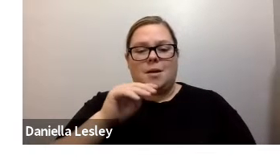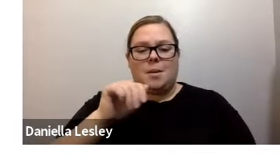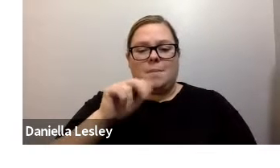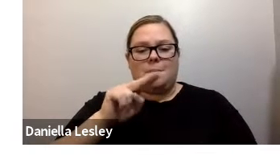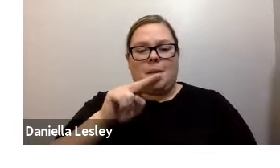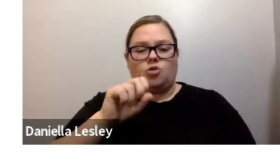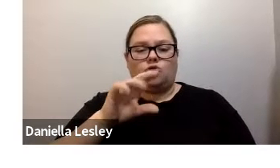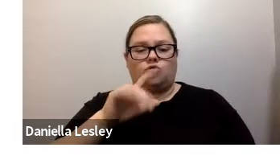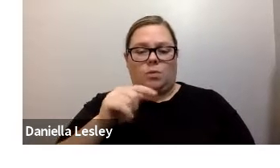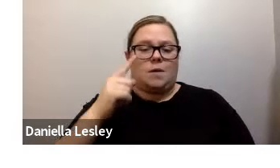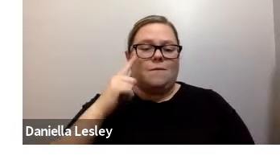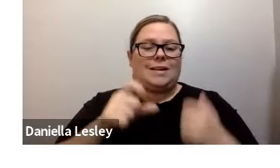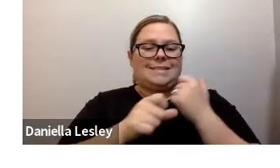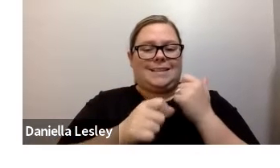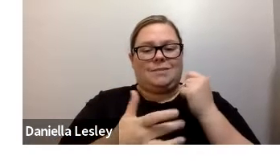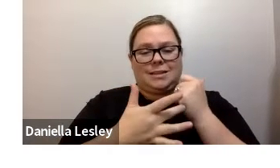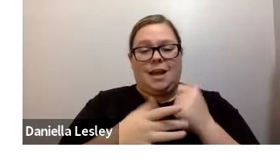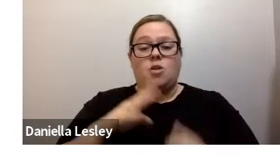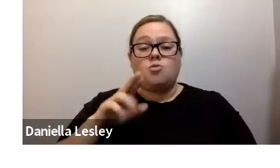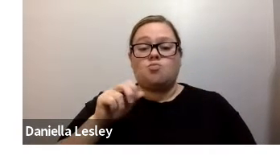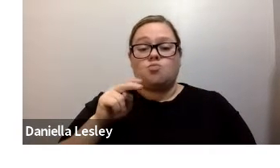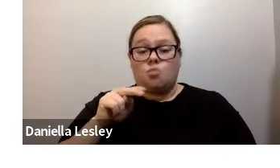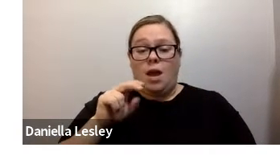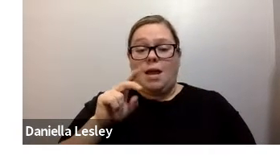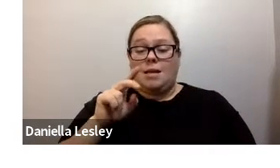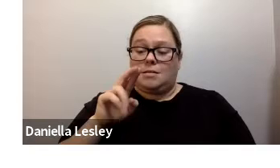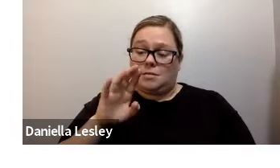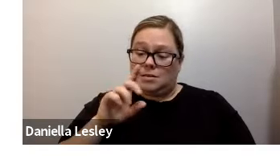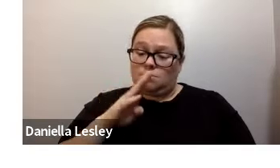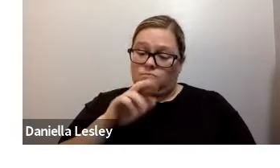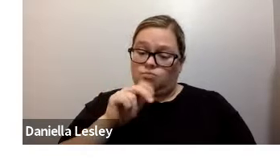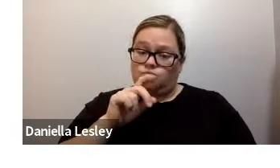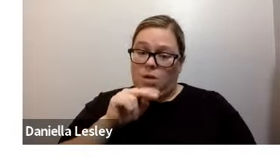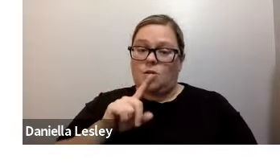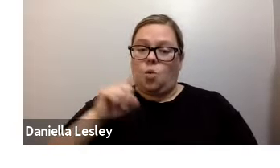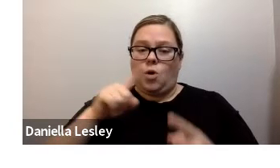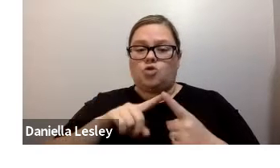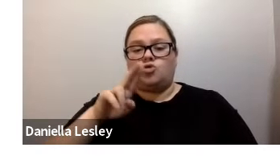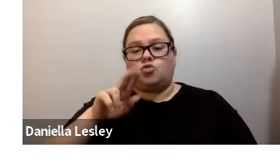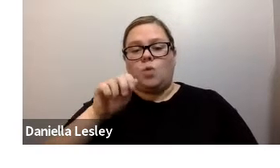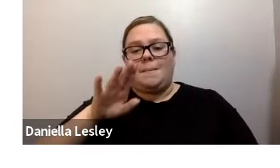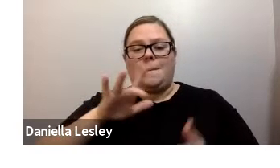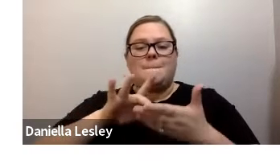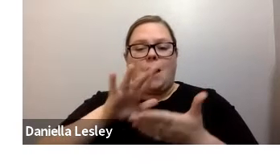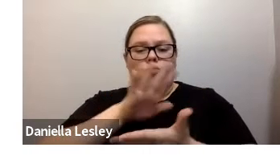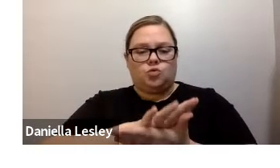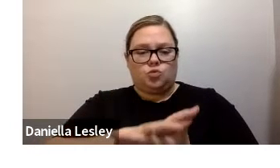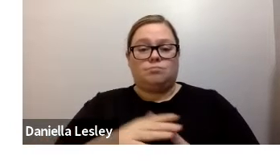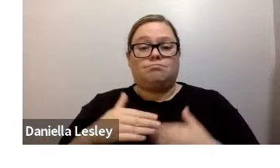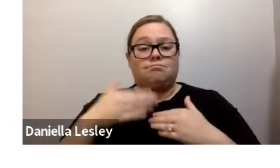these activities, and Brandon Sherrod actually went on to go to UAB Medical School. Next slide, please.